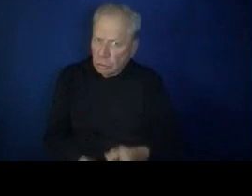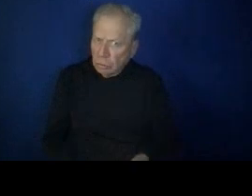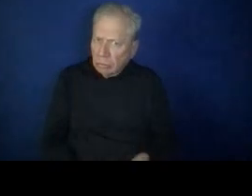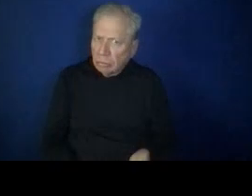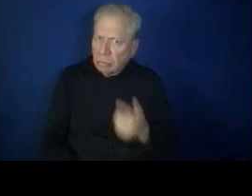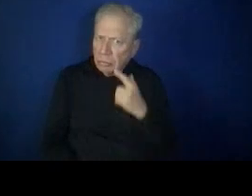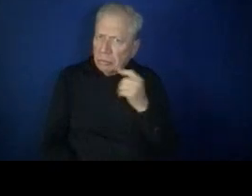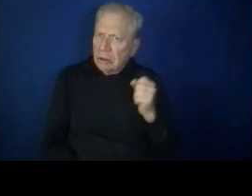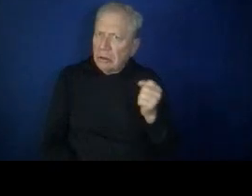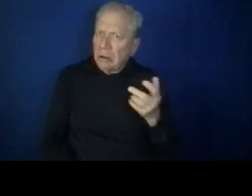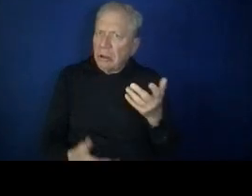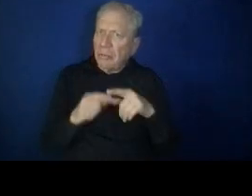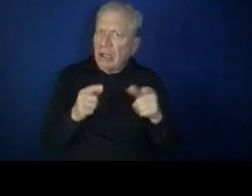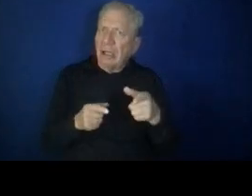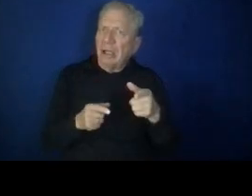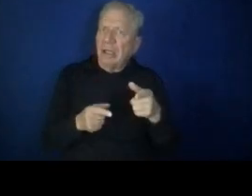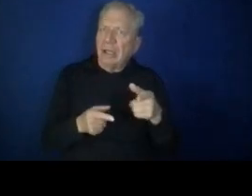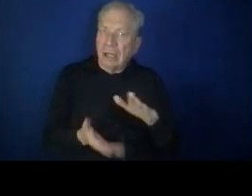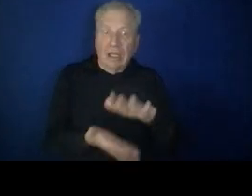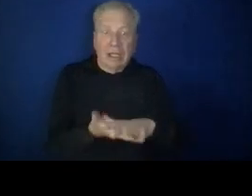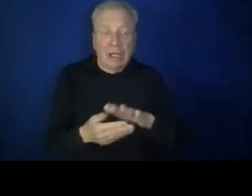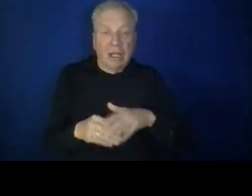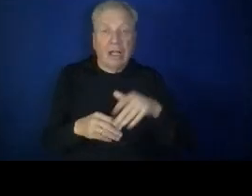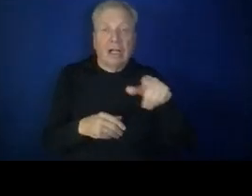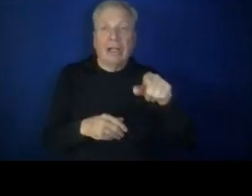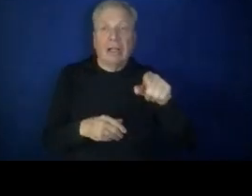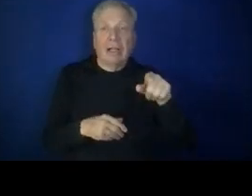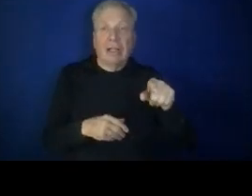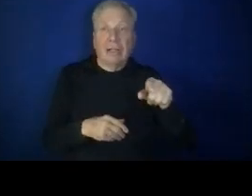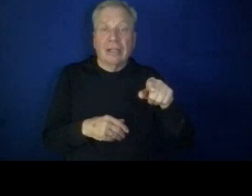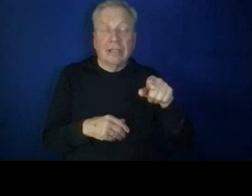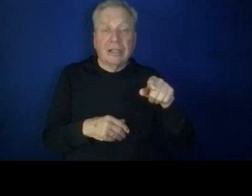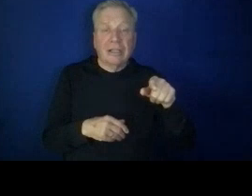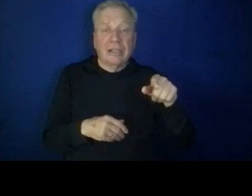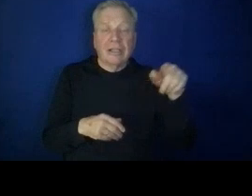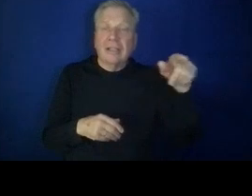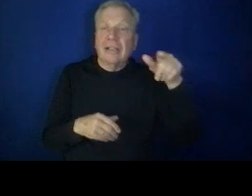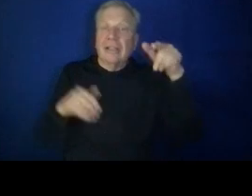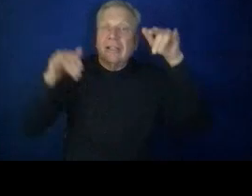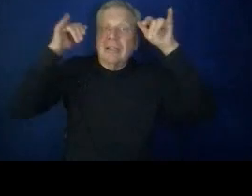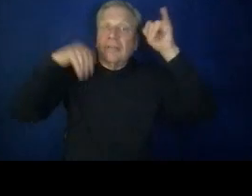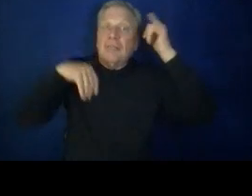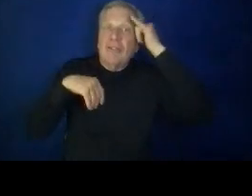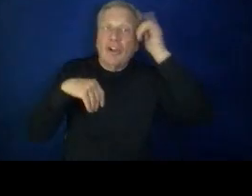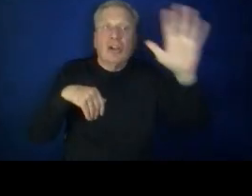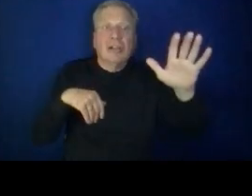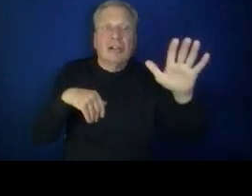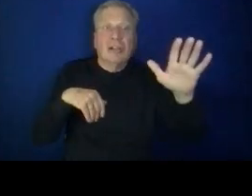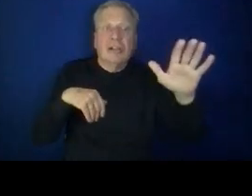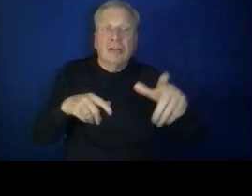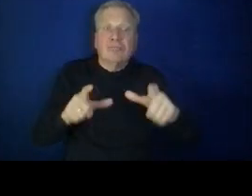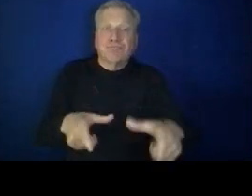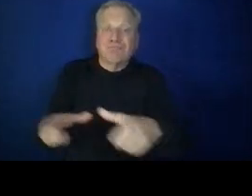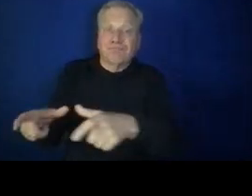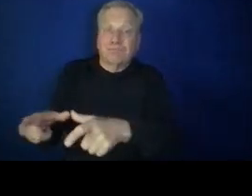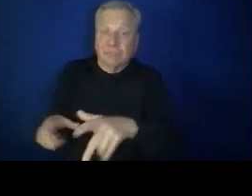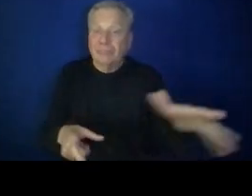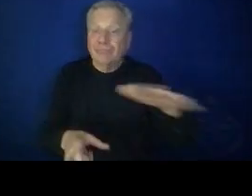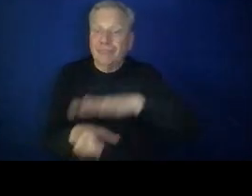But if you stepped on a bison patty and crushed it up, you can see how quickly it breaks down. So